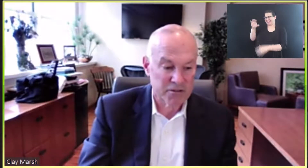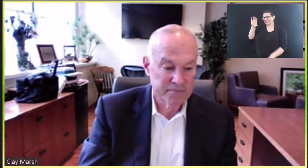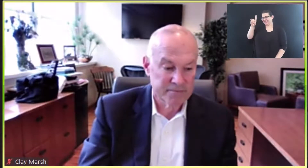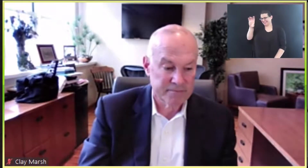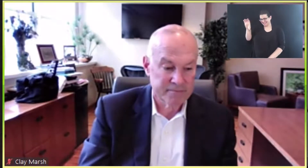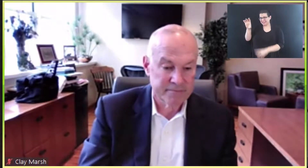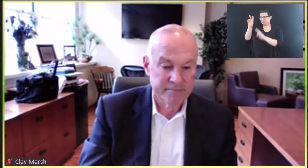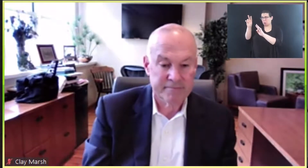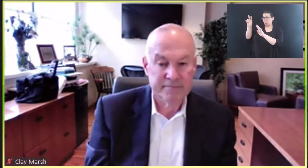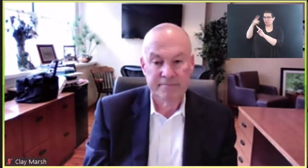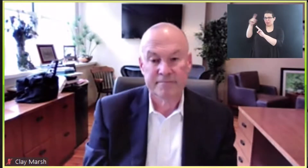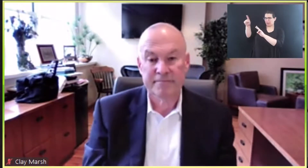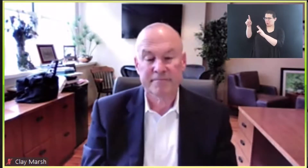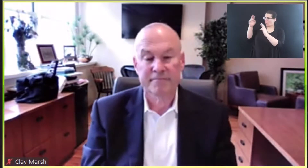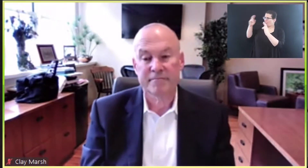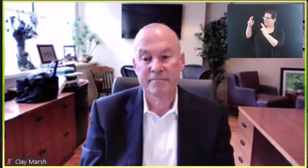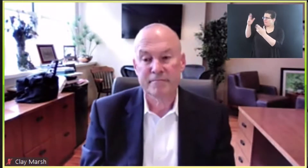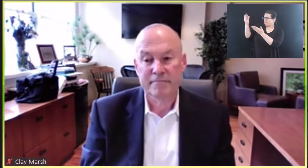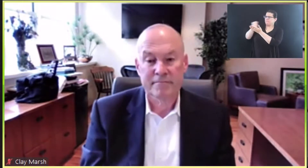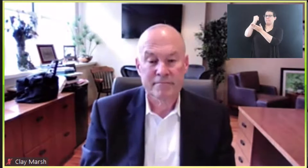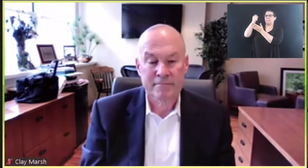population.